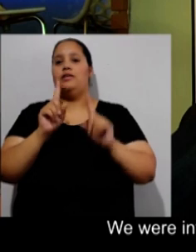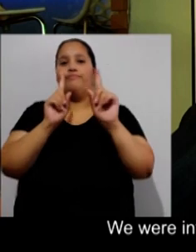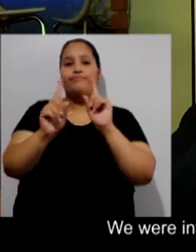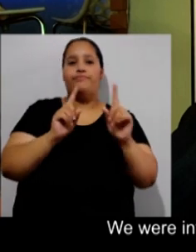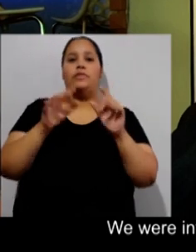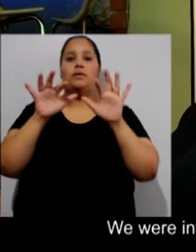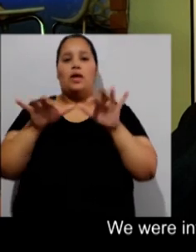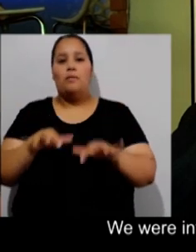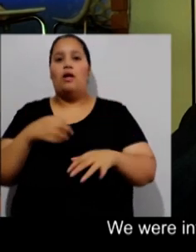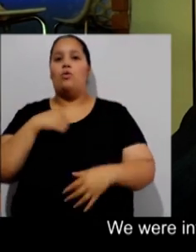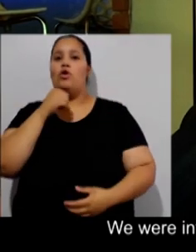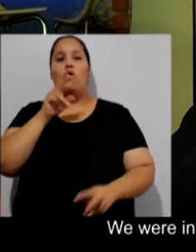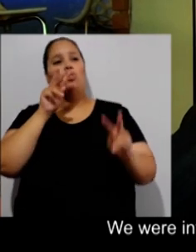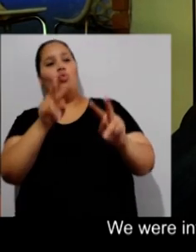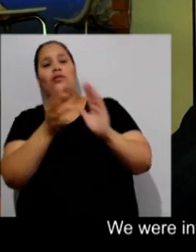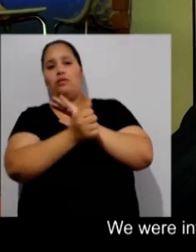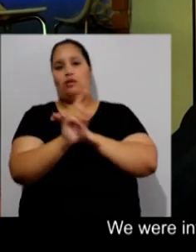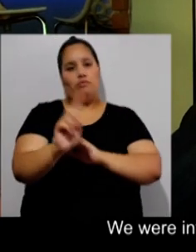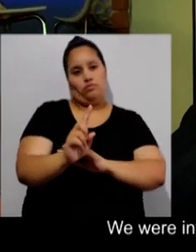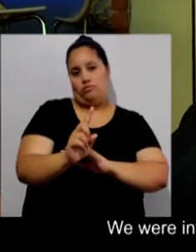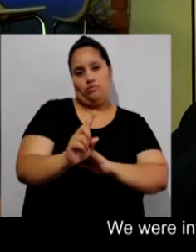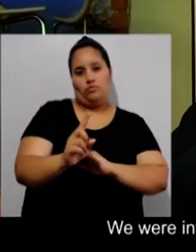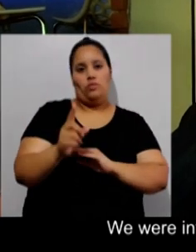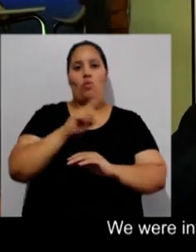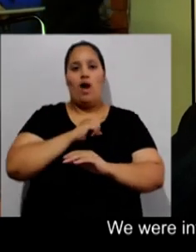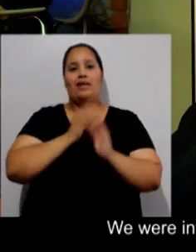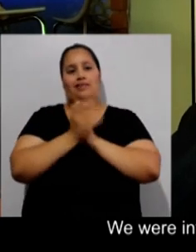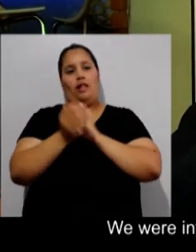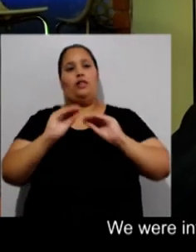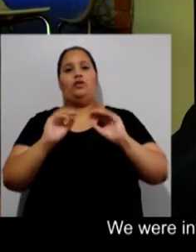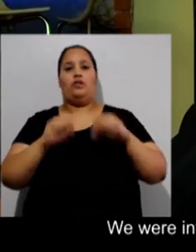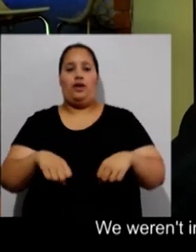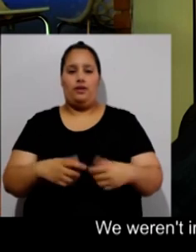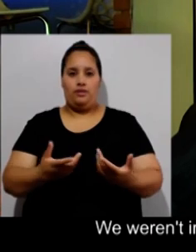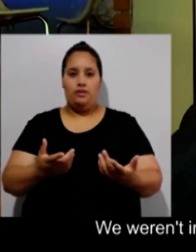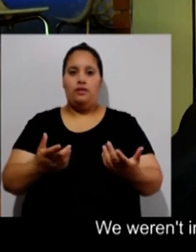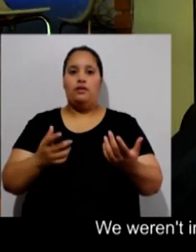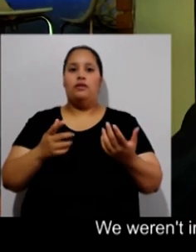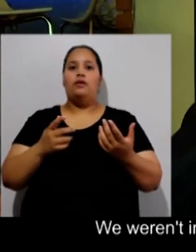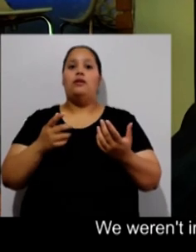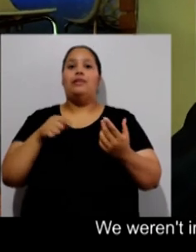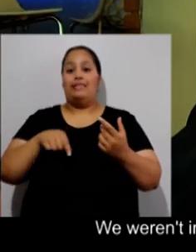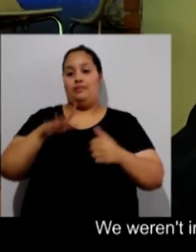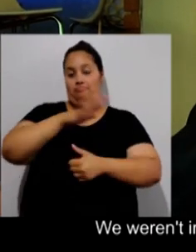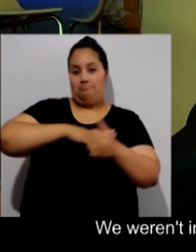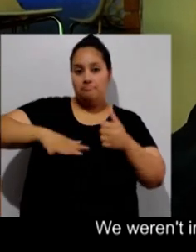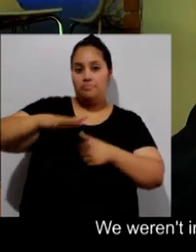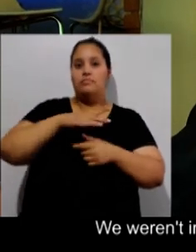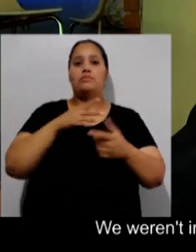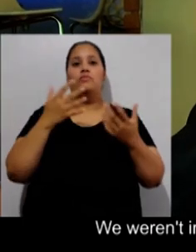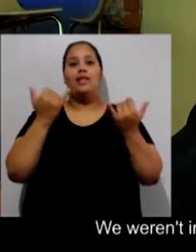interviewing people that were going to have a love for other people. We weren't interviewing for skill,